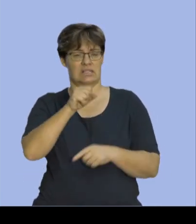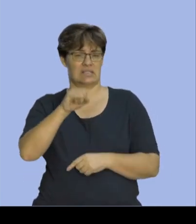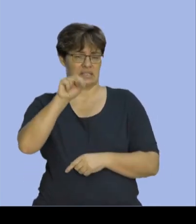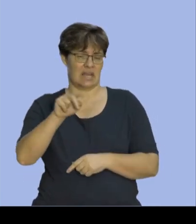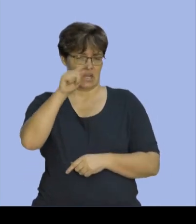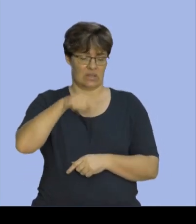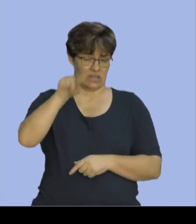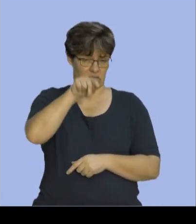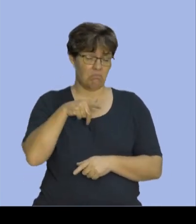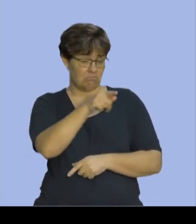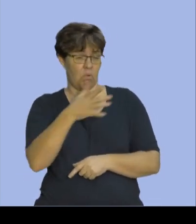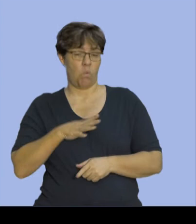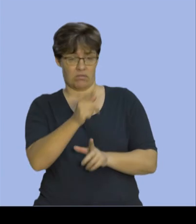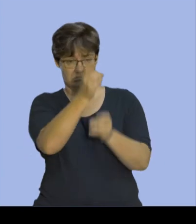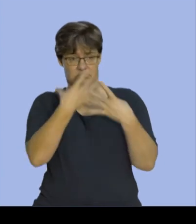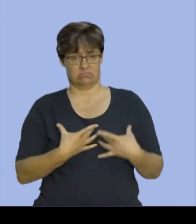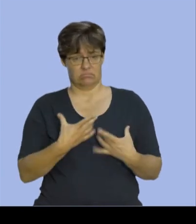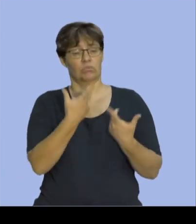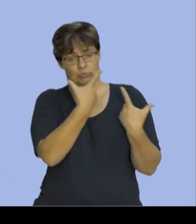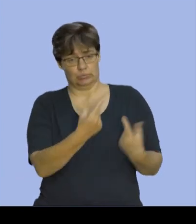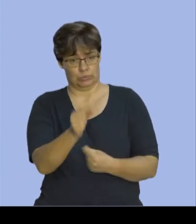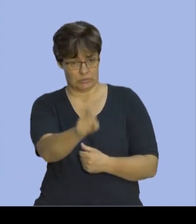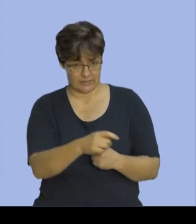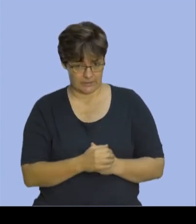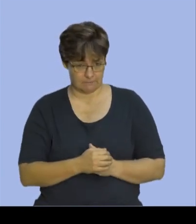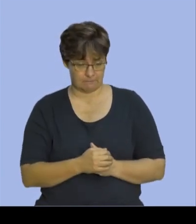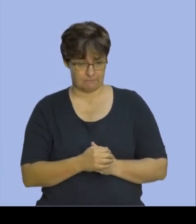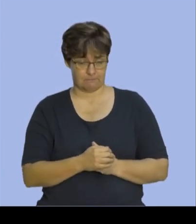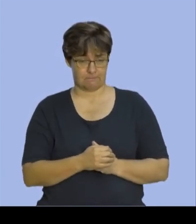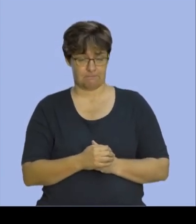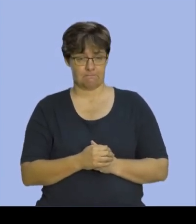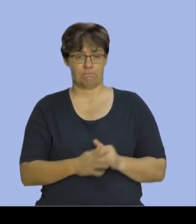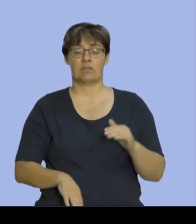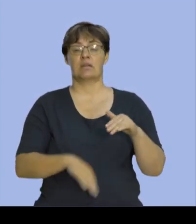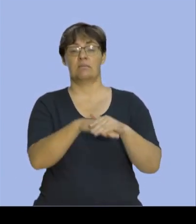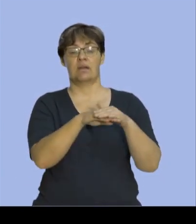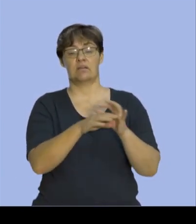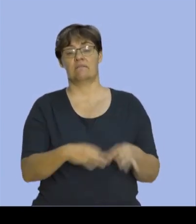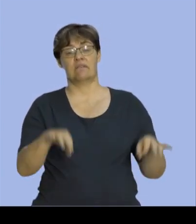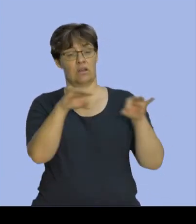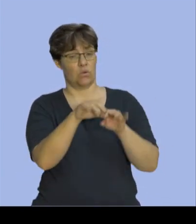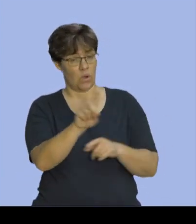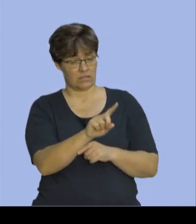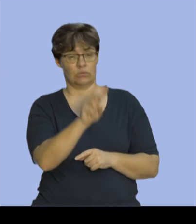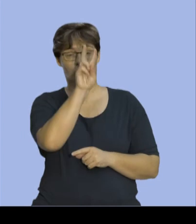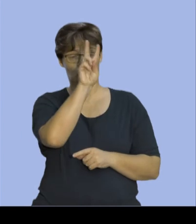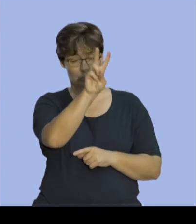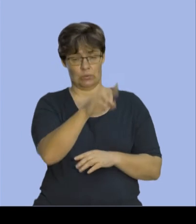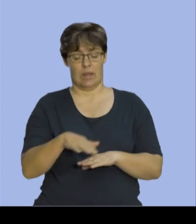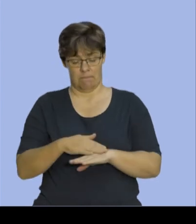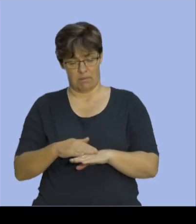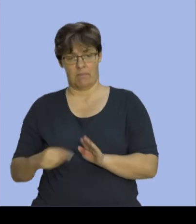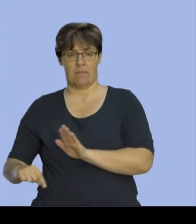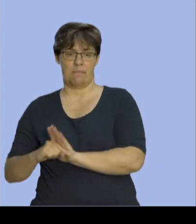the question wanted us to do. And the minimum value, the maximum value here is going to be at